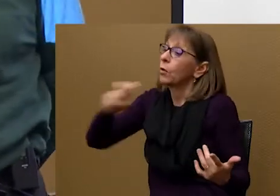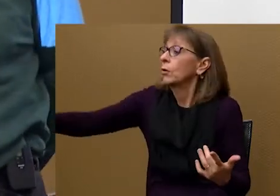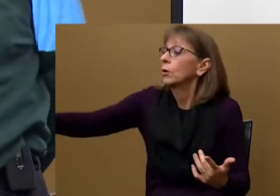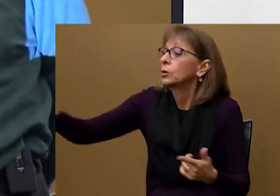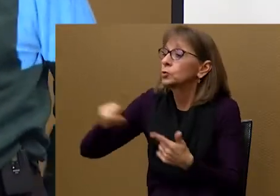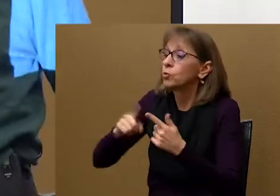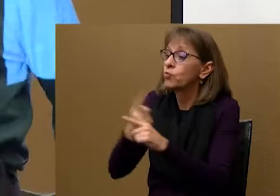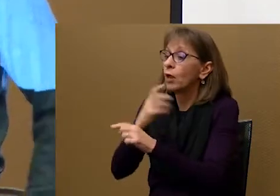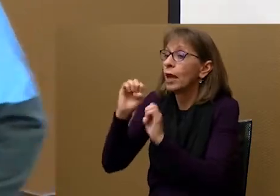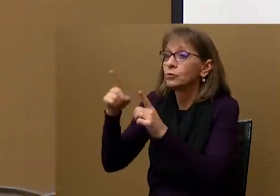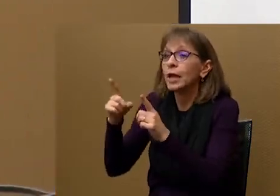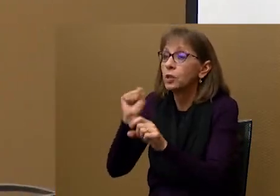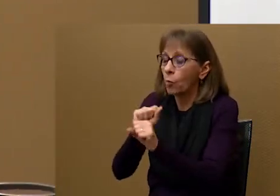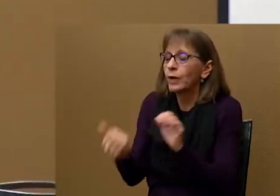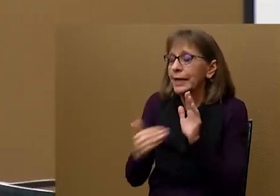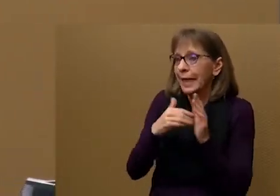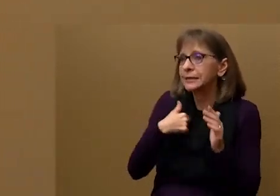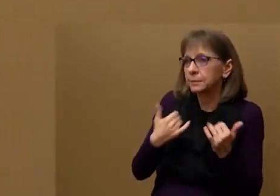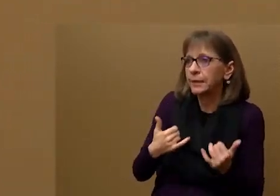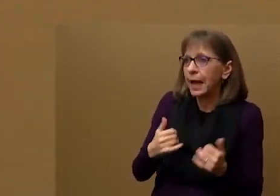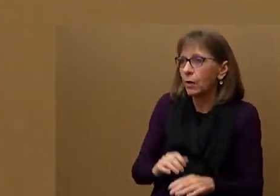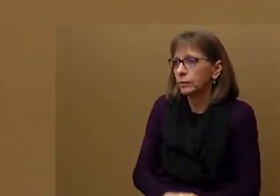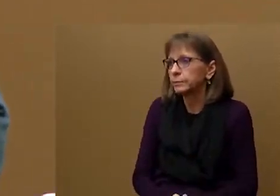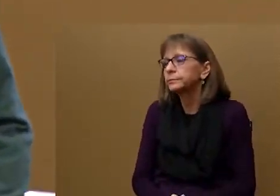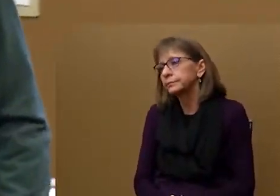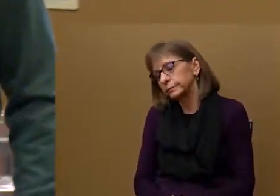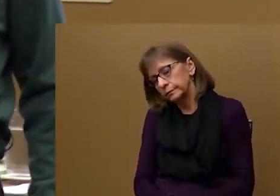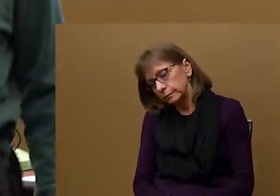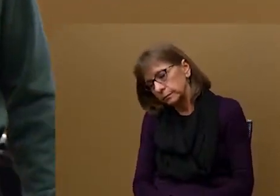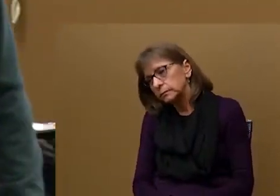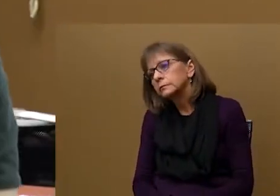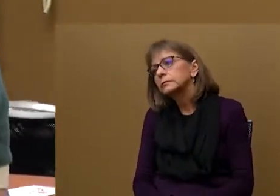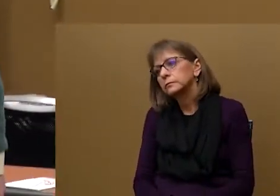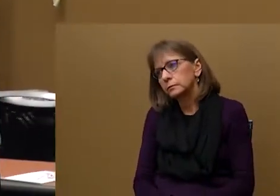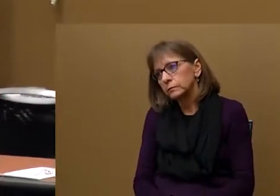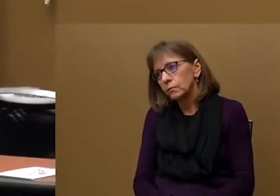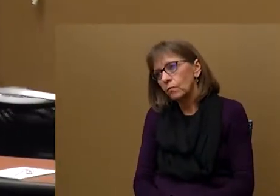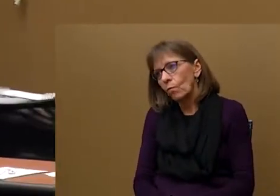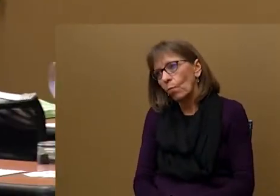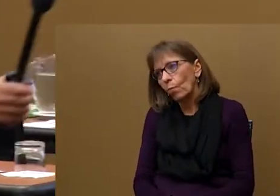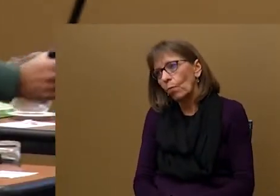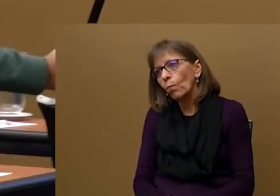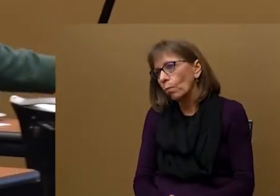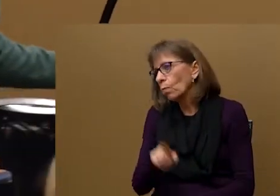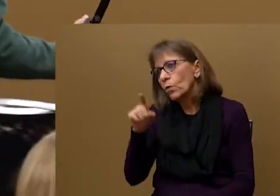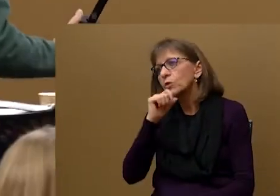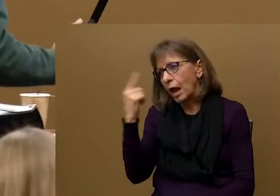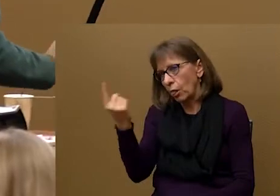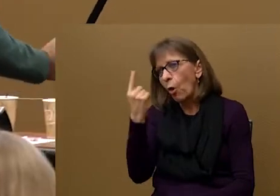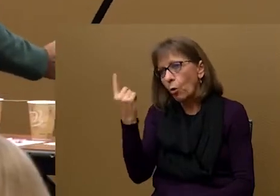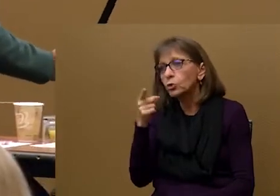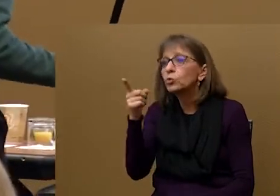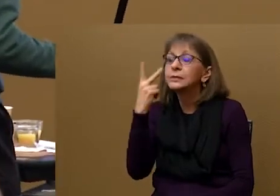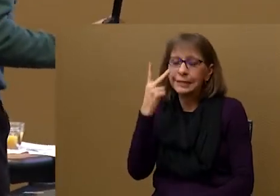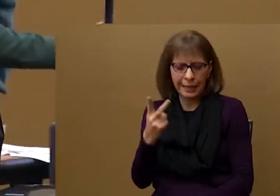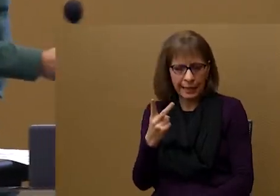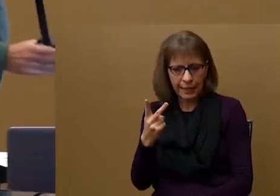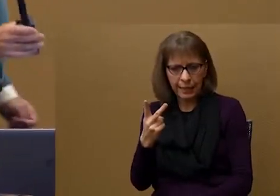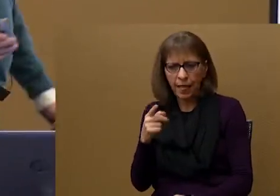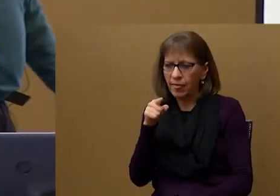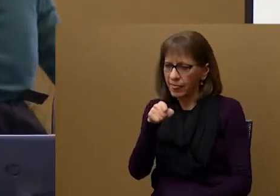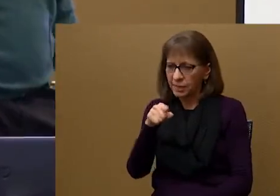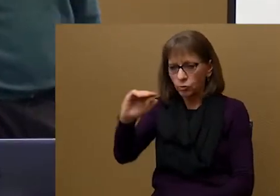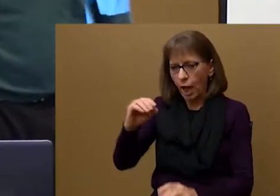me. Yes, and you're not alone in thinking that. And so one of the problems that comes up, you have a child in your classroom that